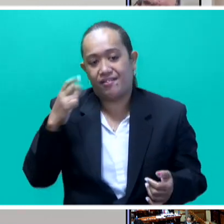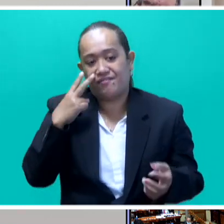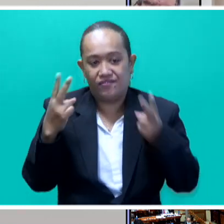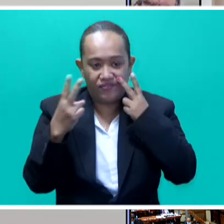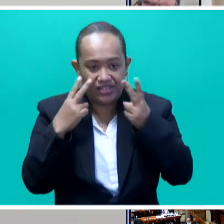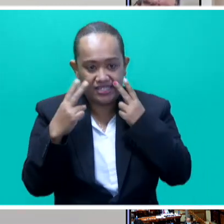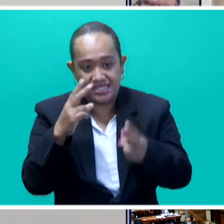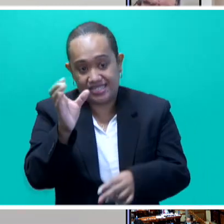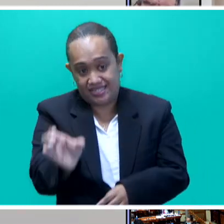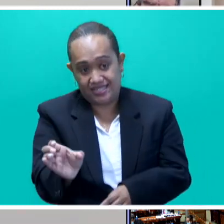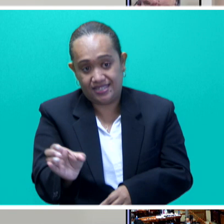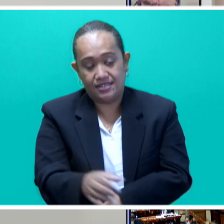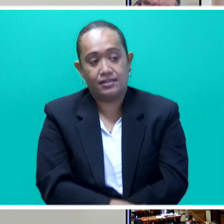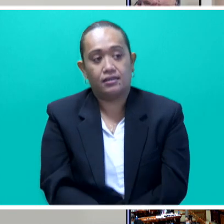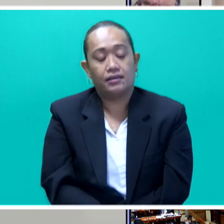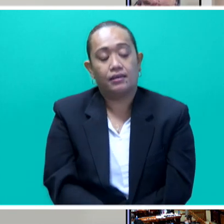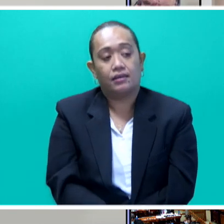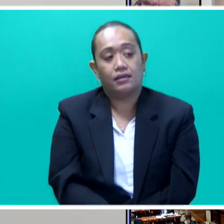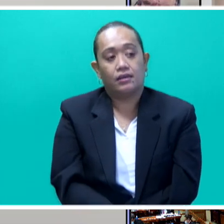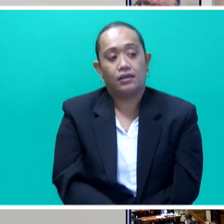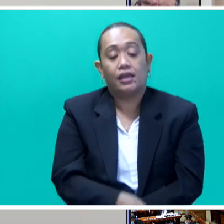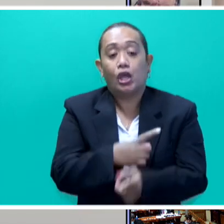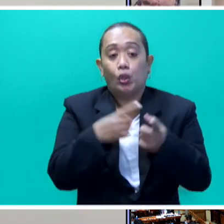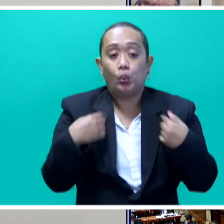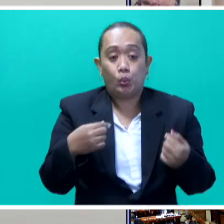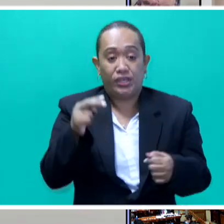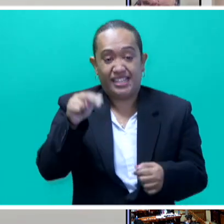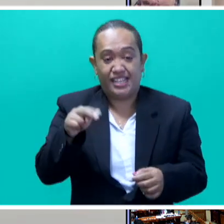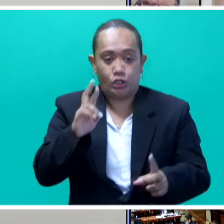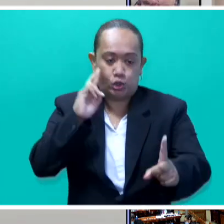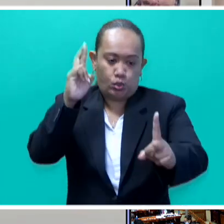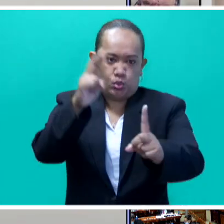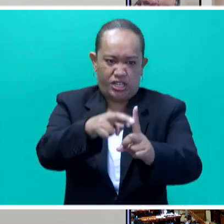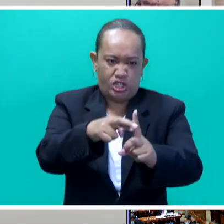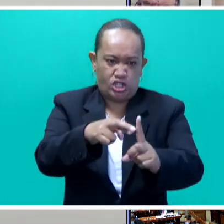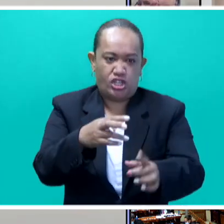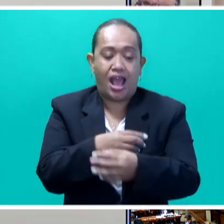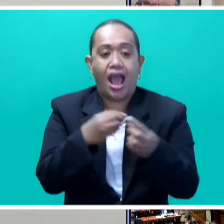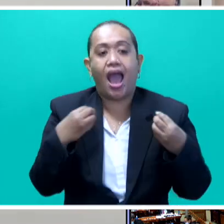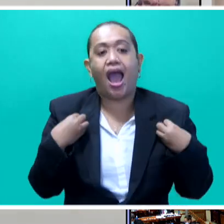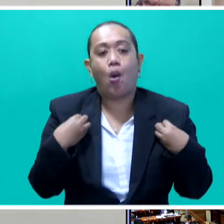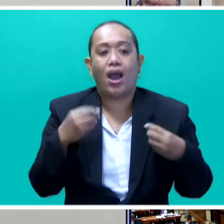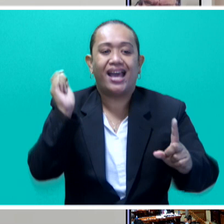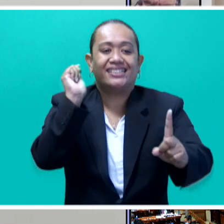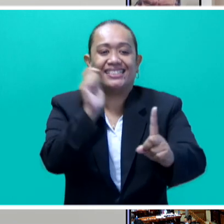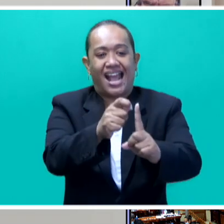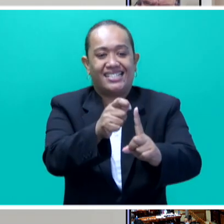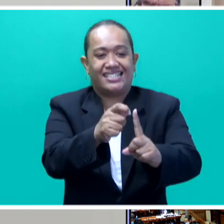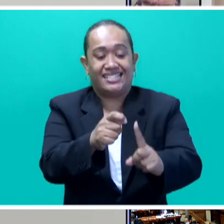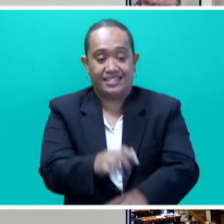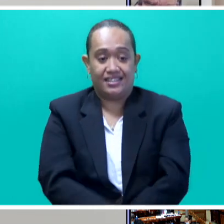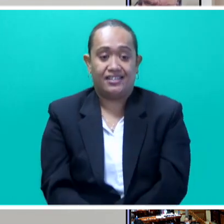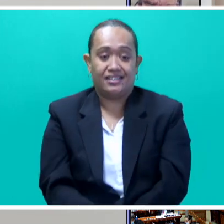we need to keep in mind. We need to reach our national vaccination targets, and we need to maintain a culture